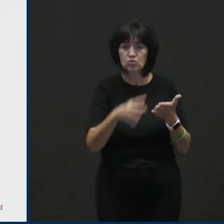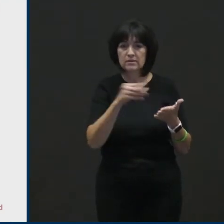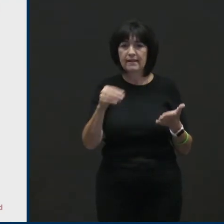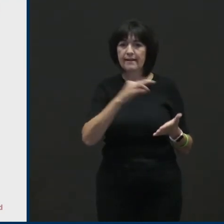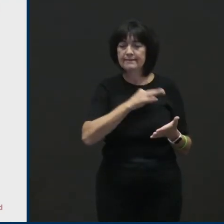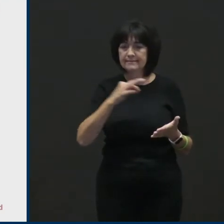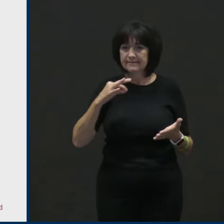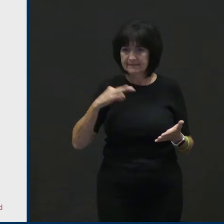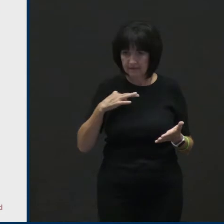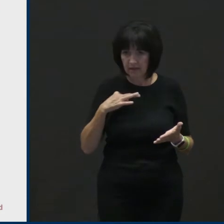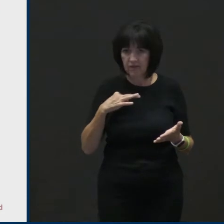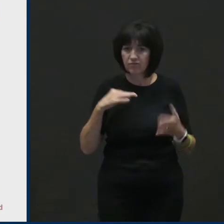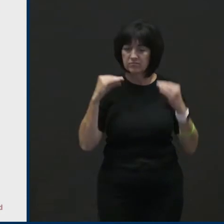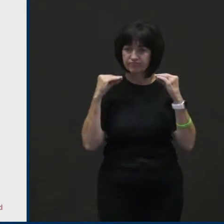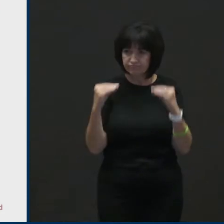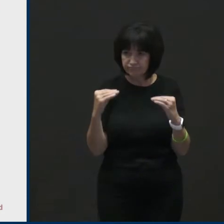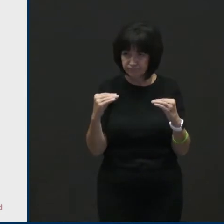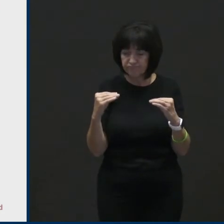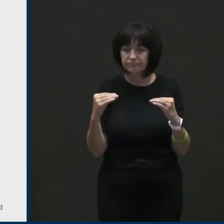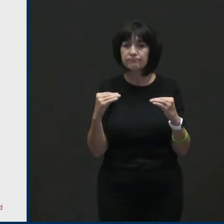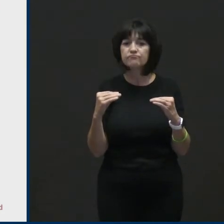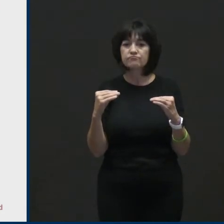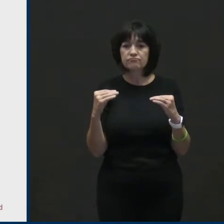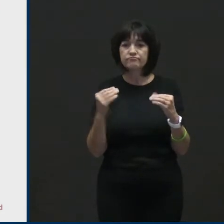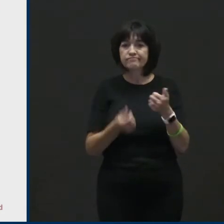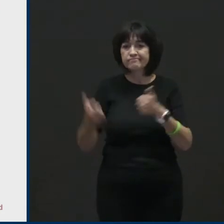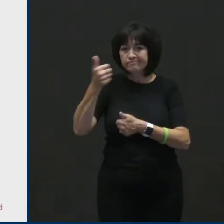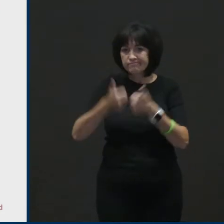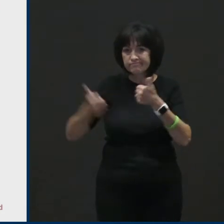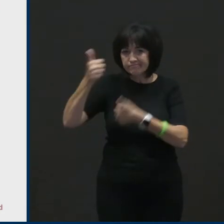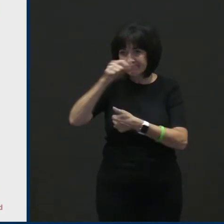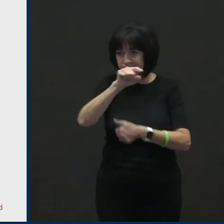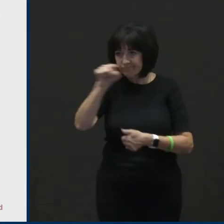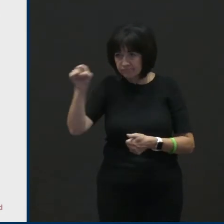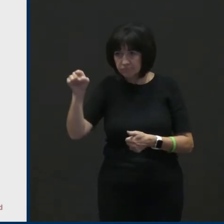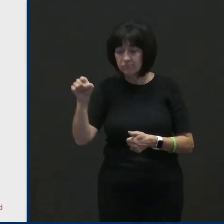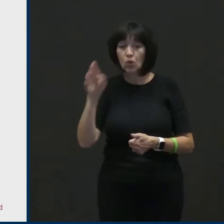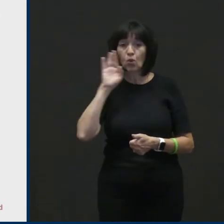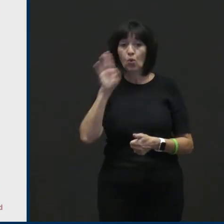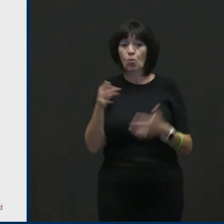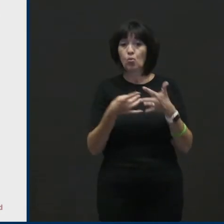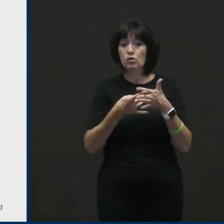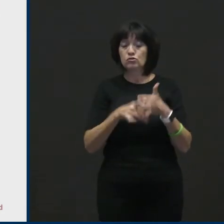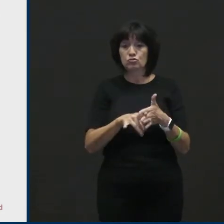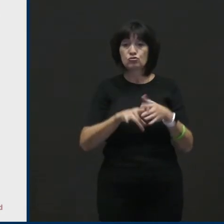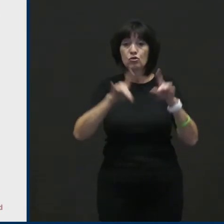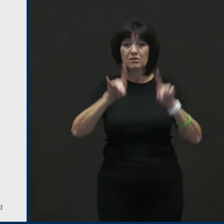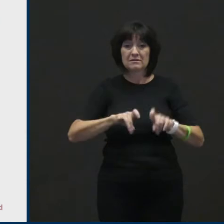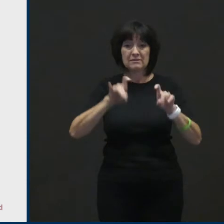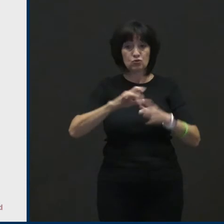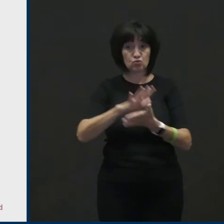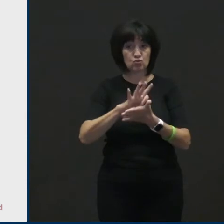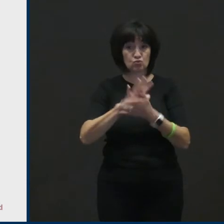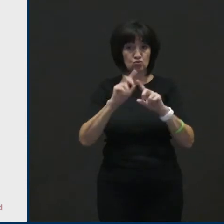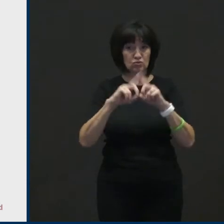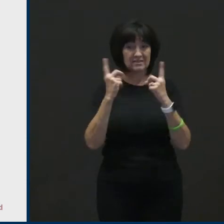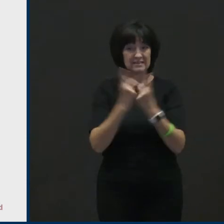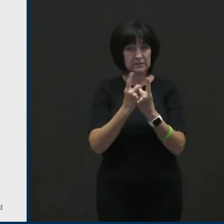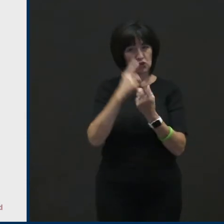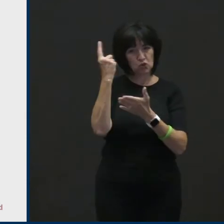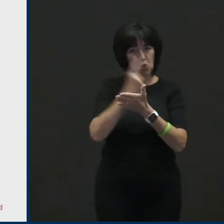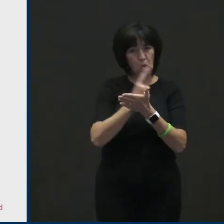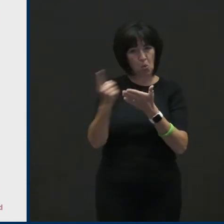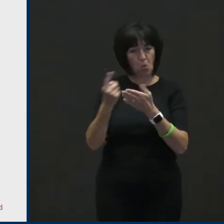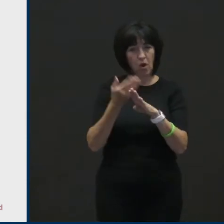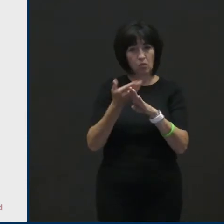and staff. We will start testing at the school districts about a week to 10 days before the students go back. So tomorrow